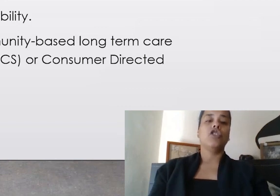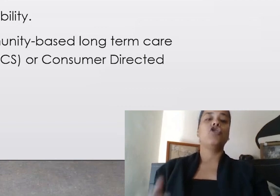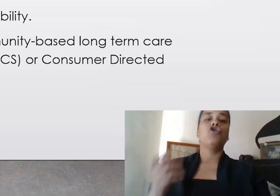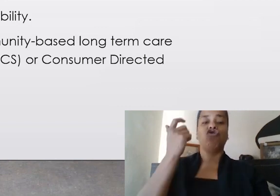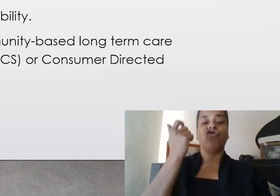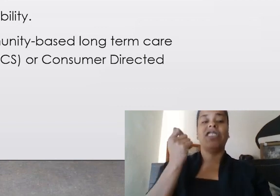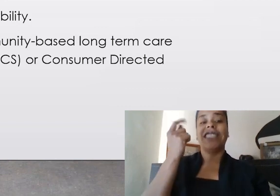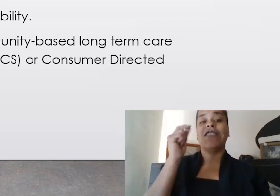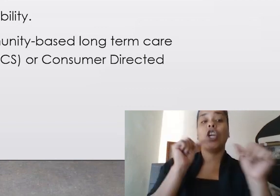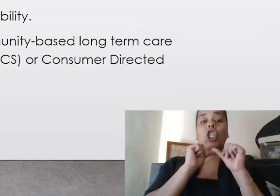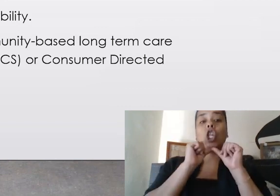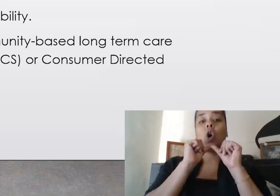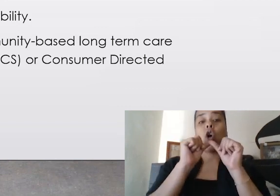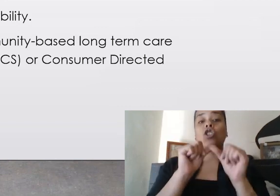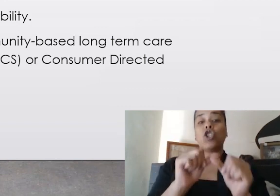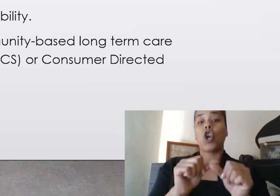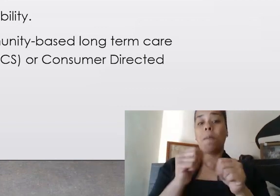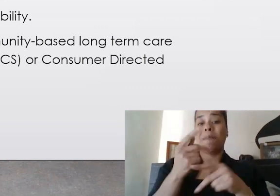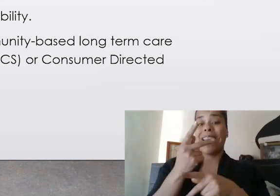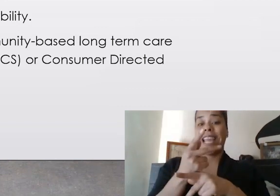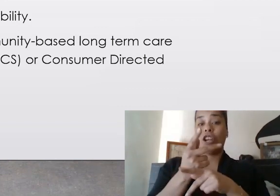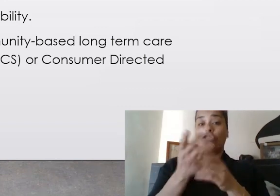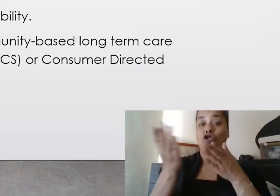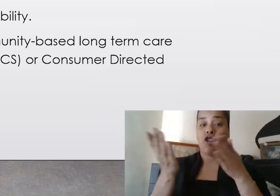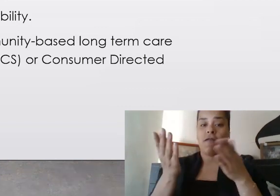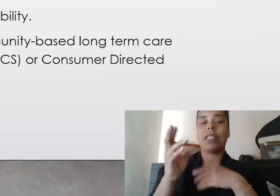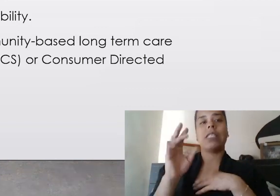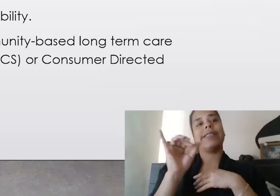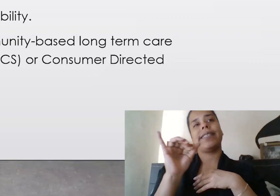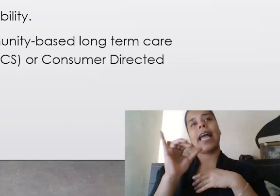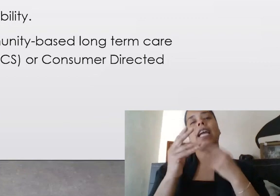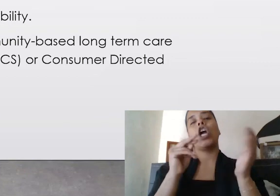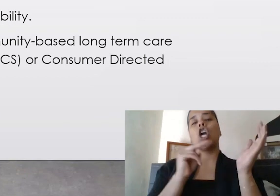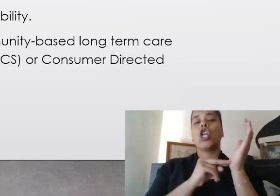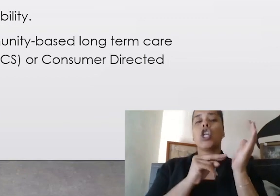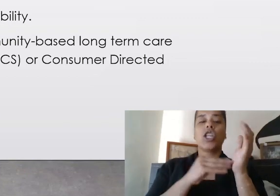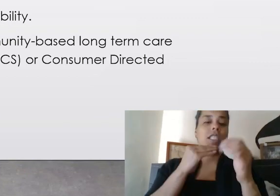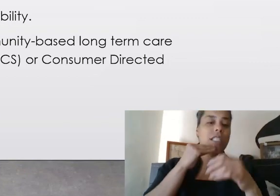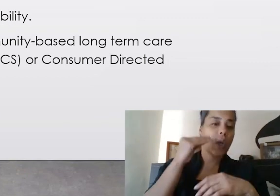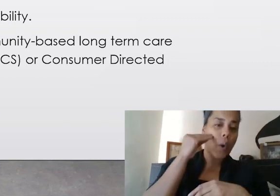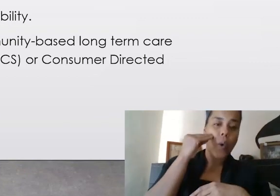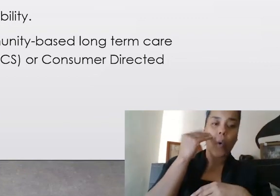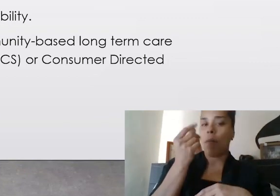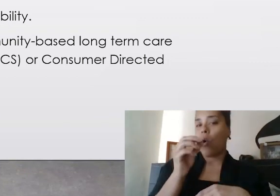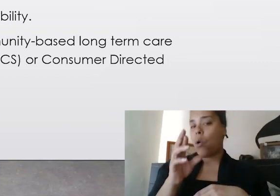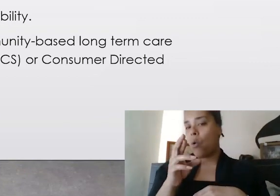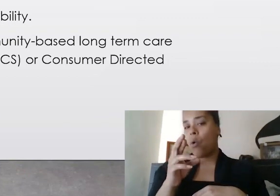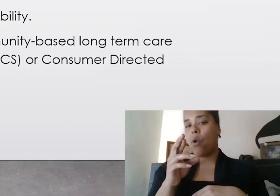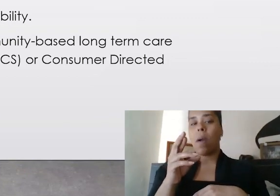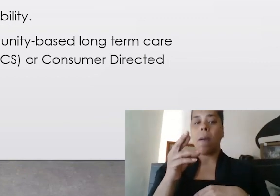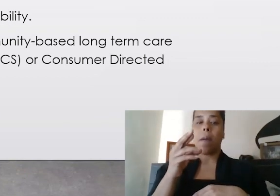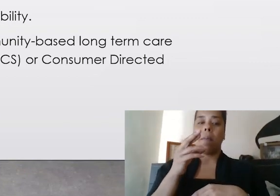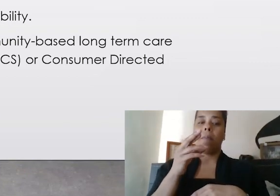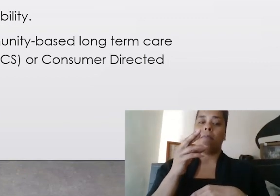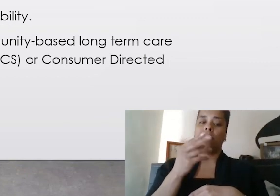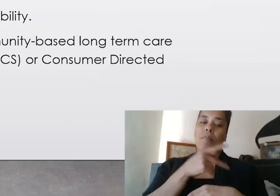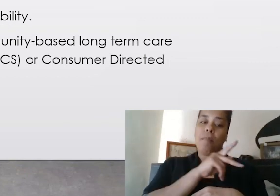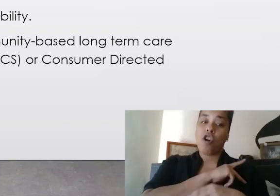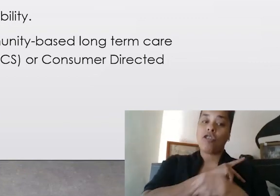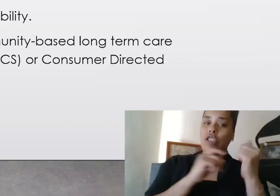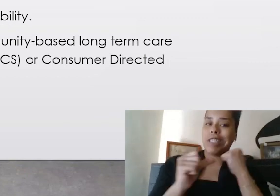long-term care services. So if you're in a nursing home or you're receiving like personal assistance